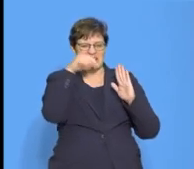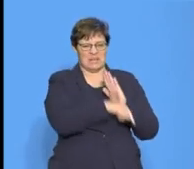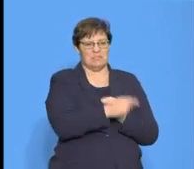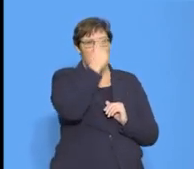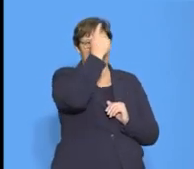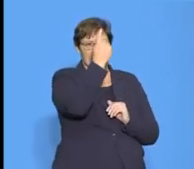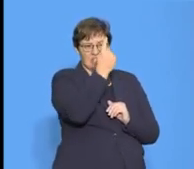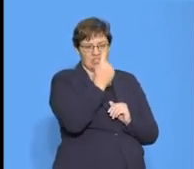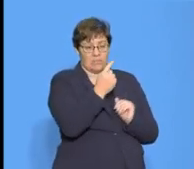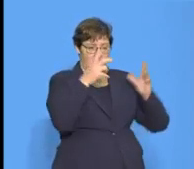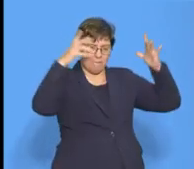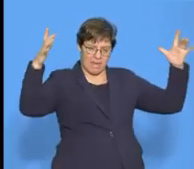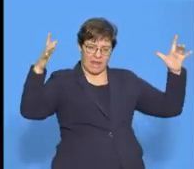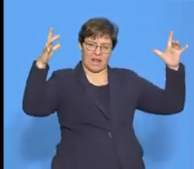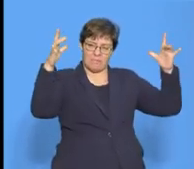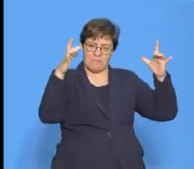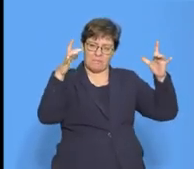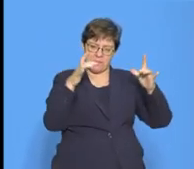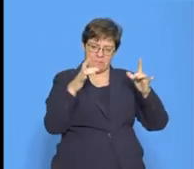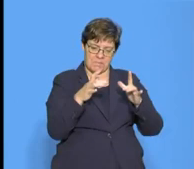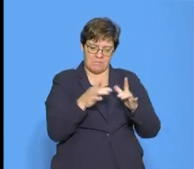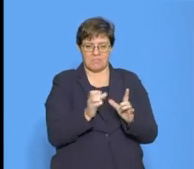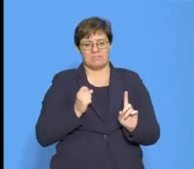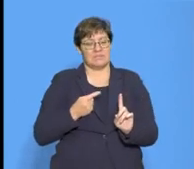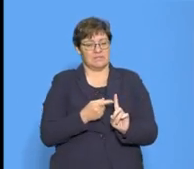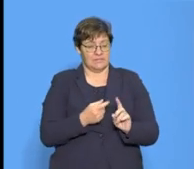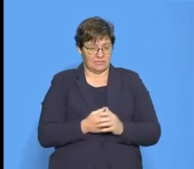define, if you like, the organism's classification.